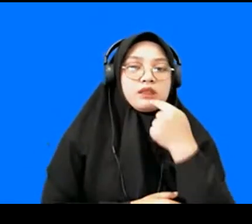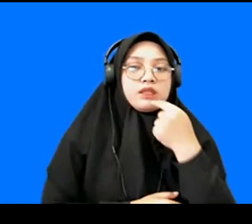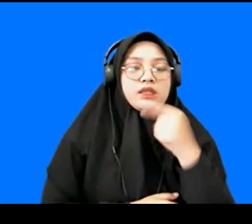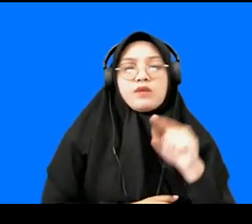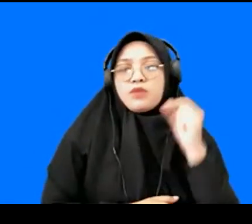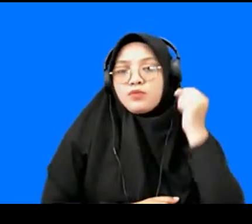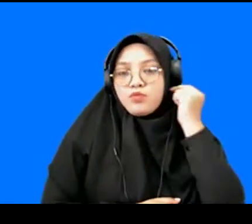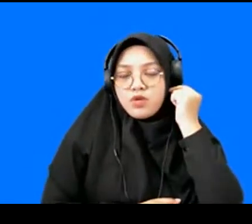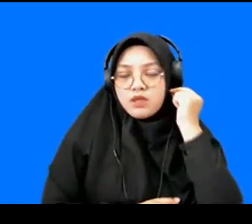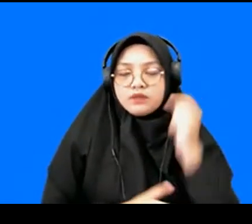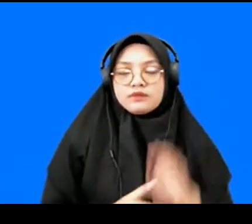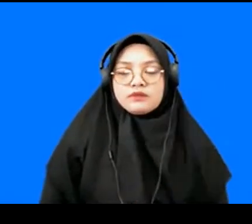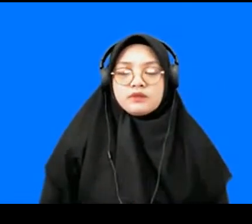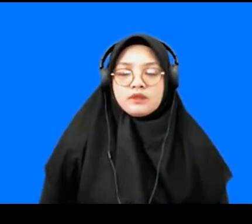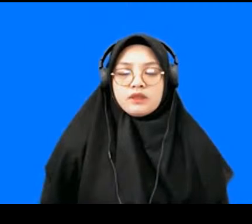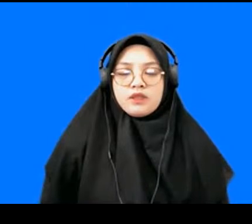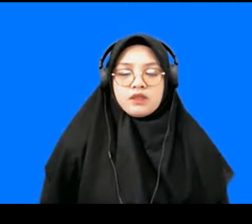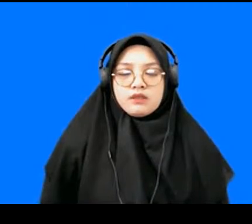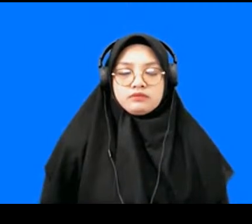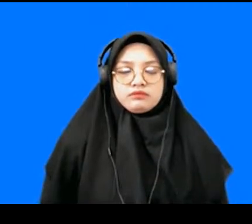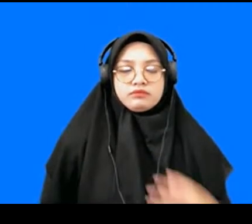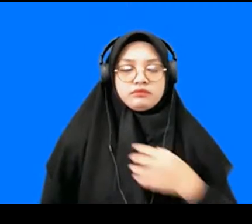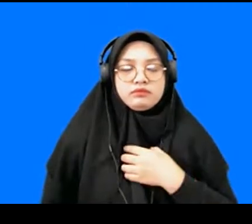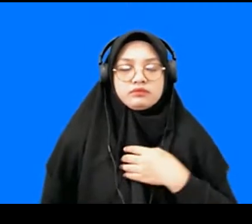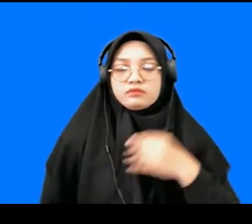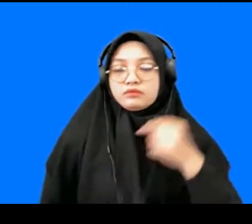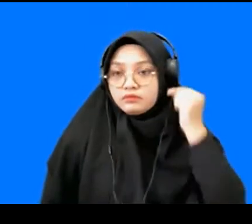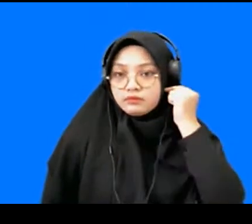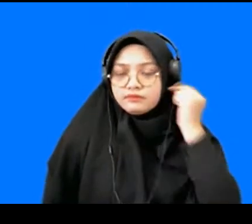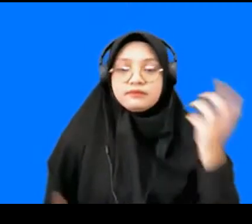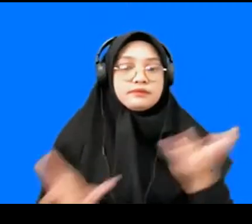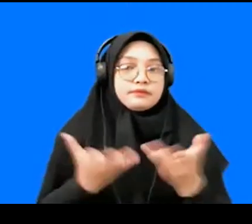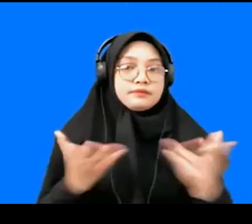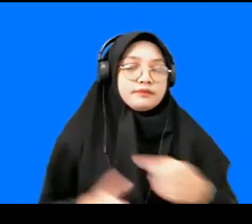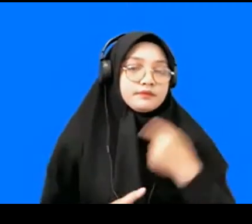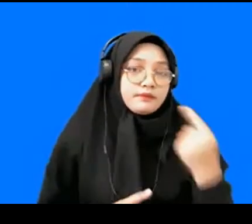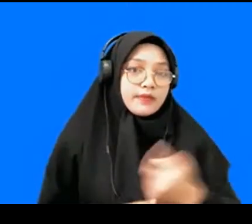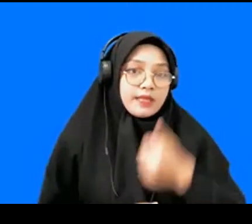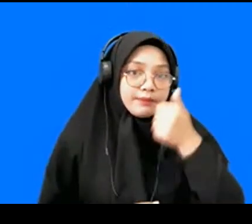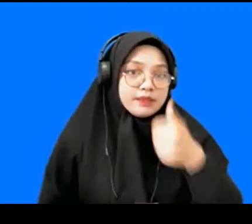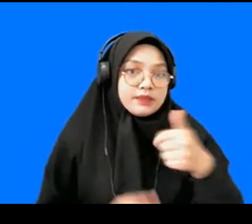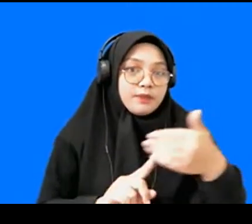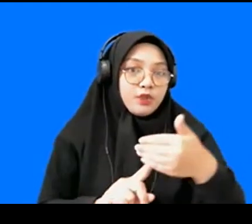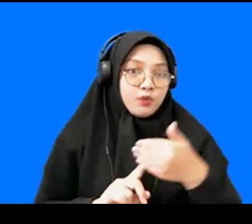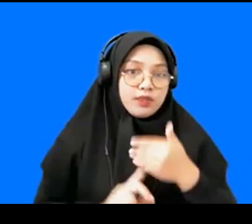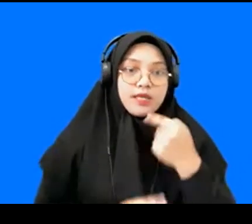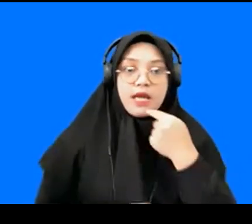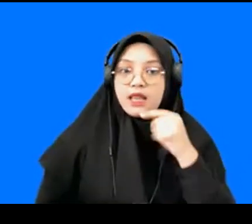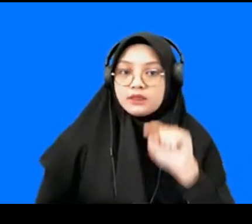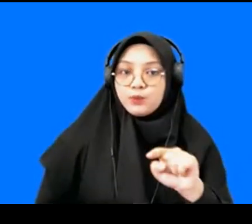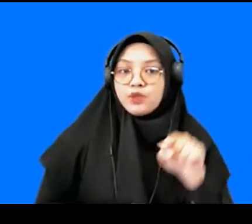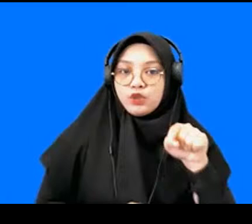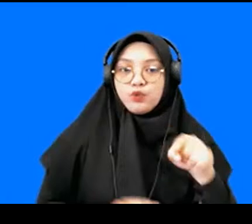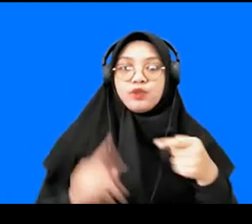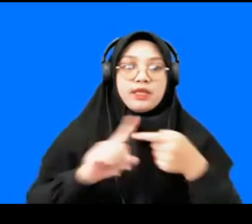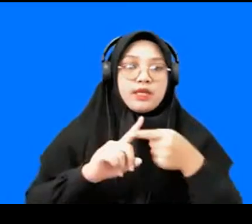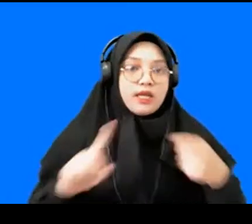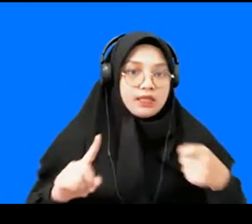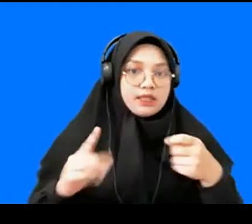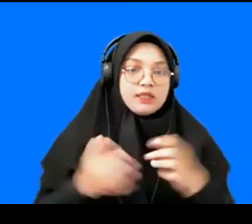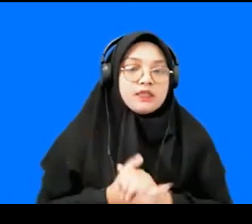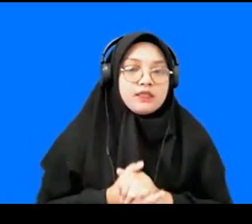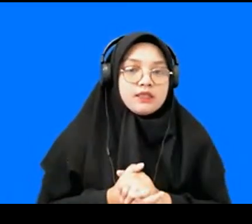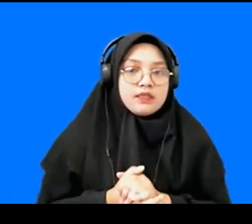rights, you know, protecting their rights, is property tax. That in most countries, including India, it's at the level of